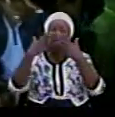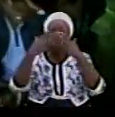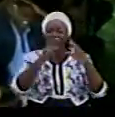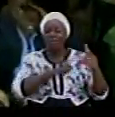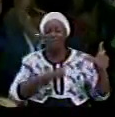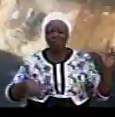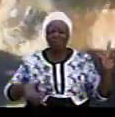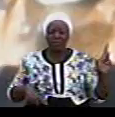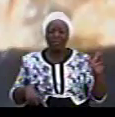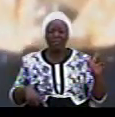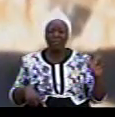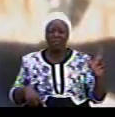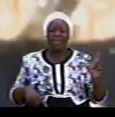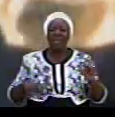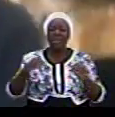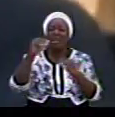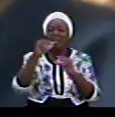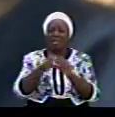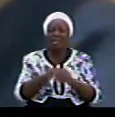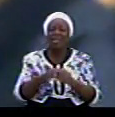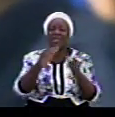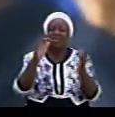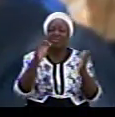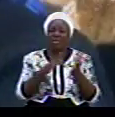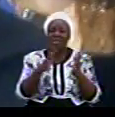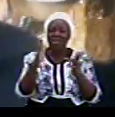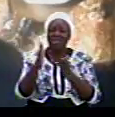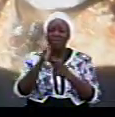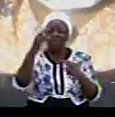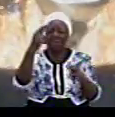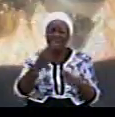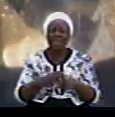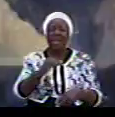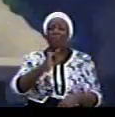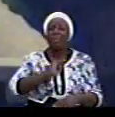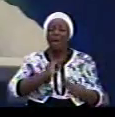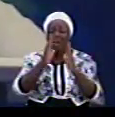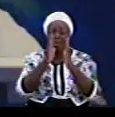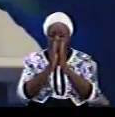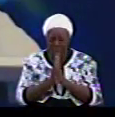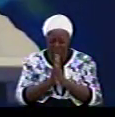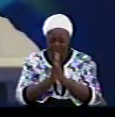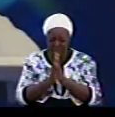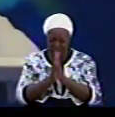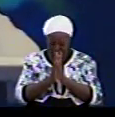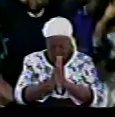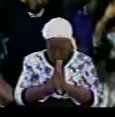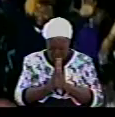Lord. In Jesus' name I pray.